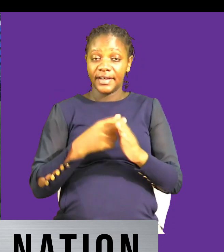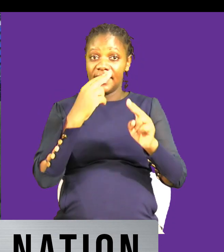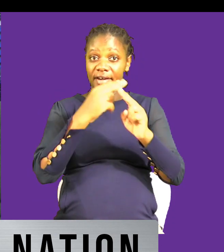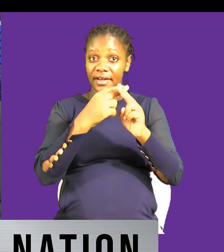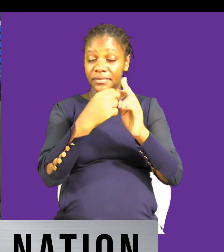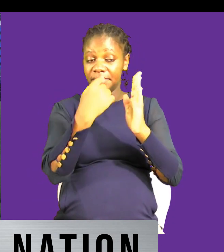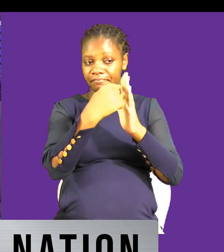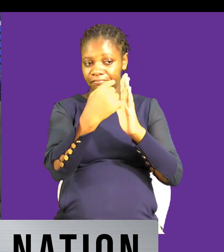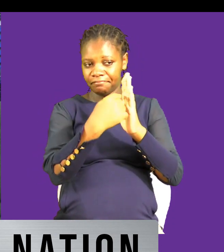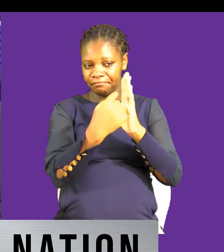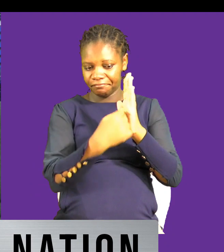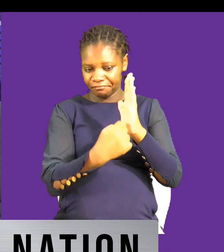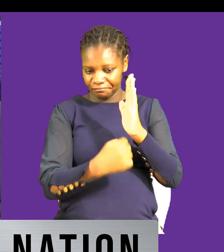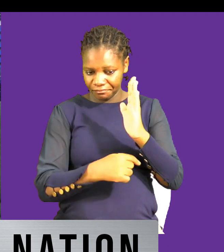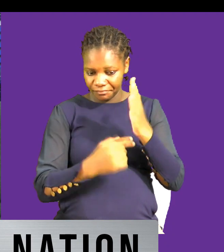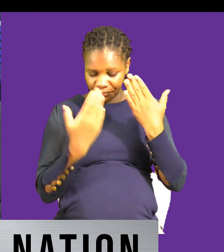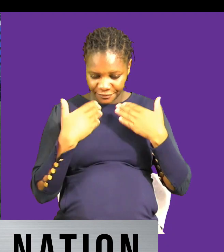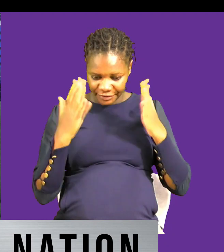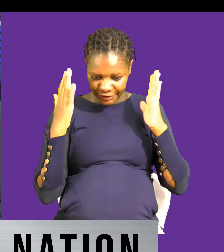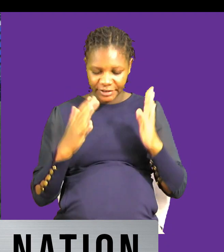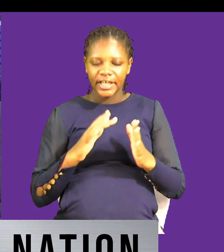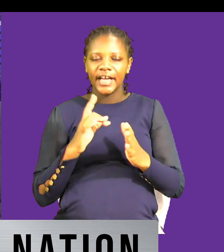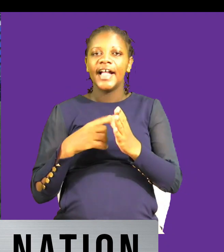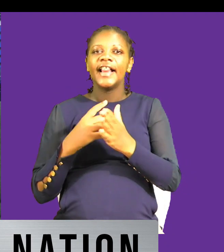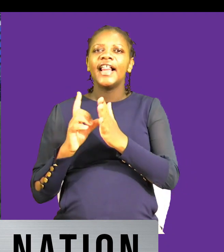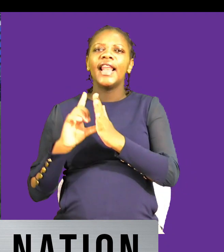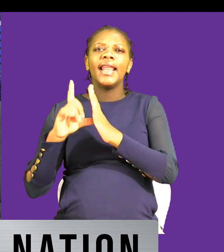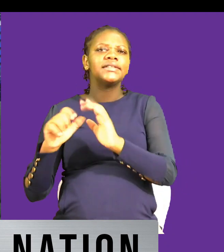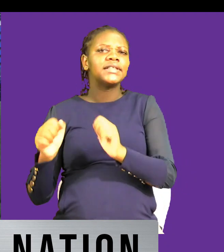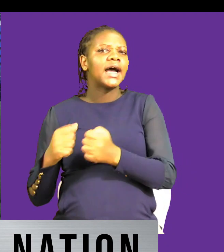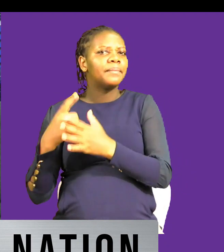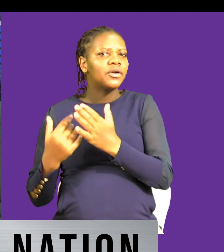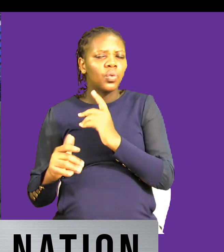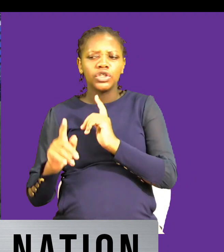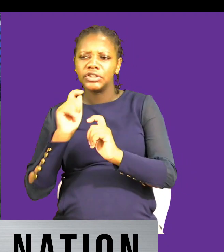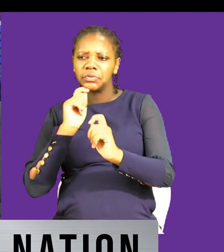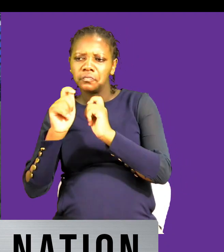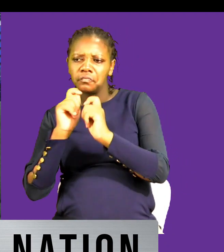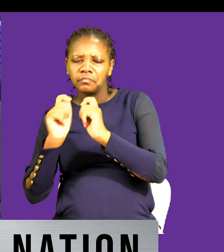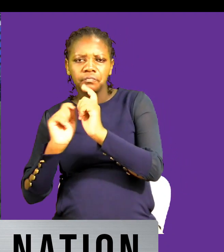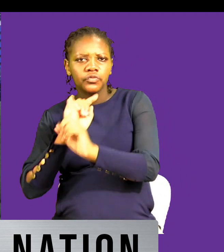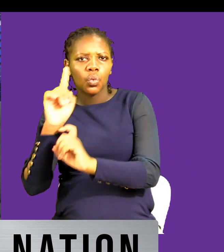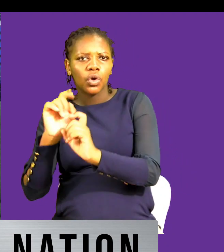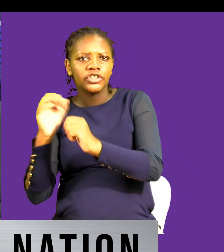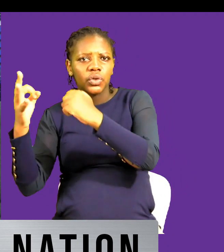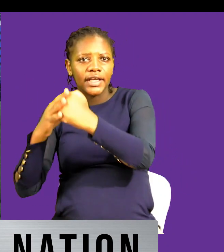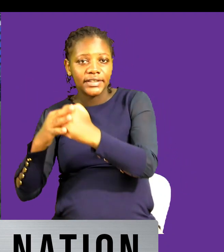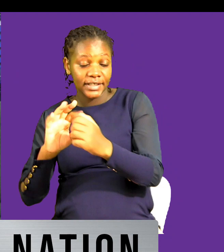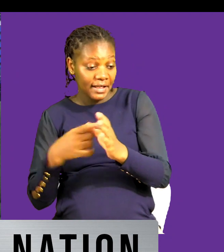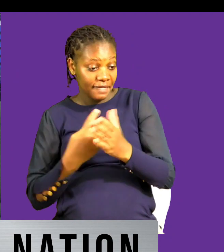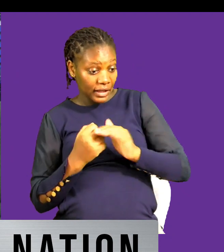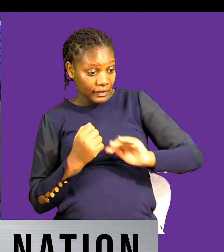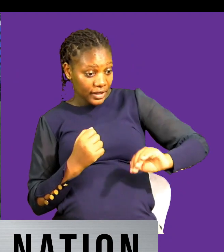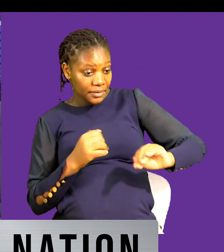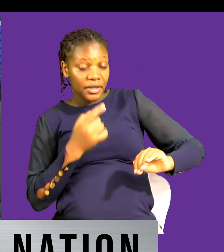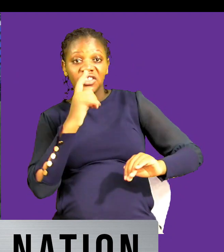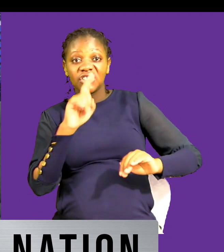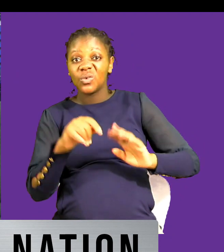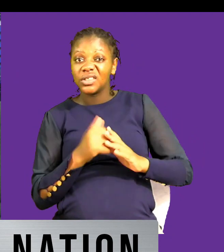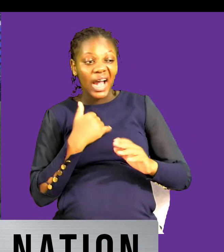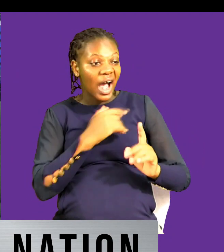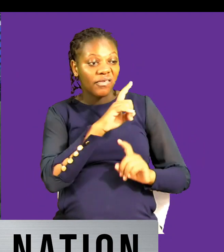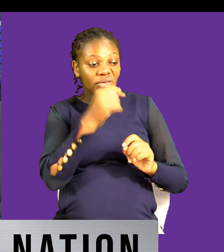to be your witnesses, and then you end up only interviewing 8 of them, right? And the rest you say that you don't have